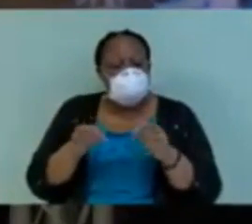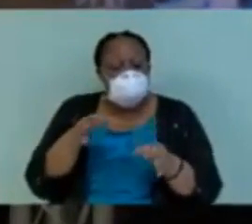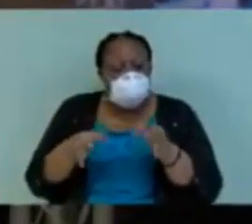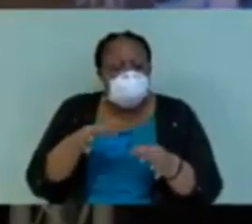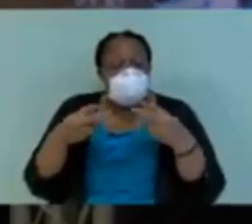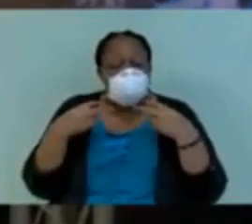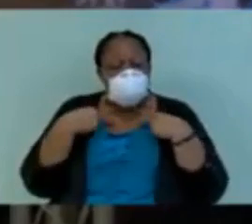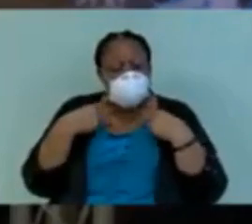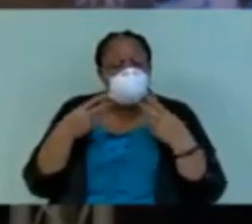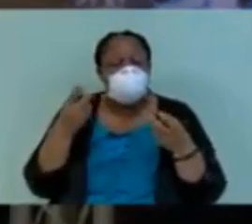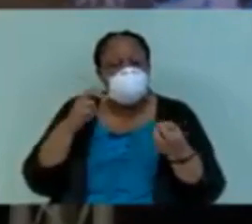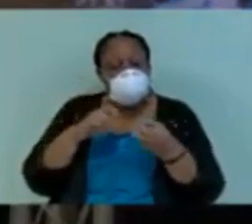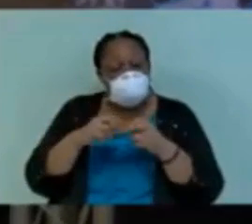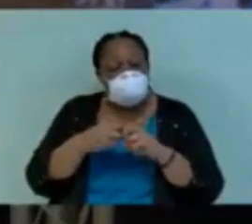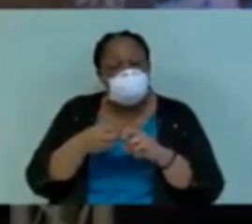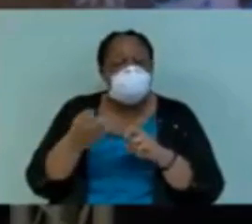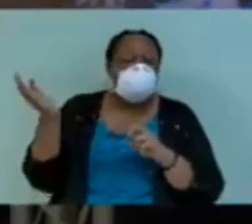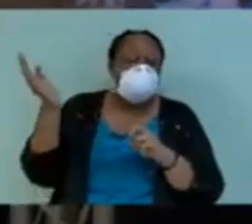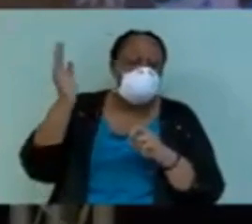pre-COVID-19.